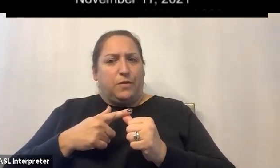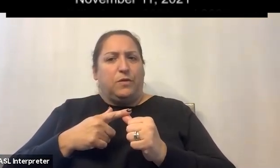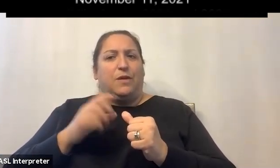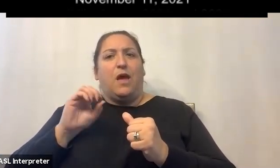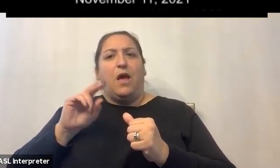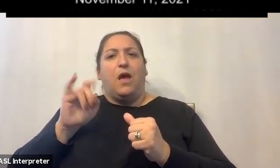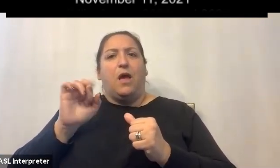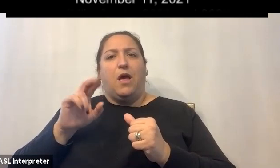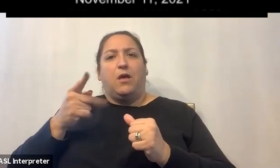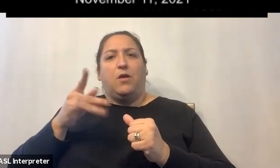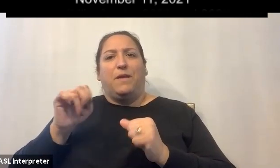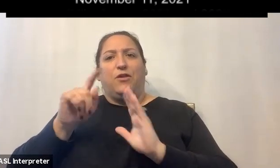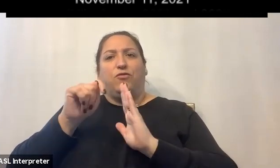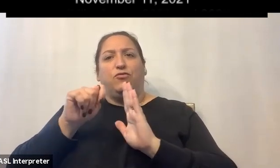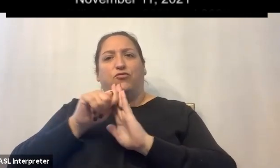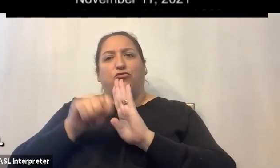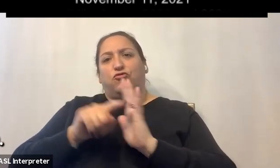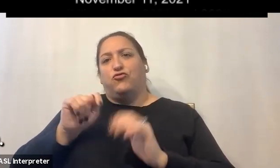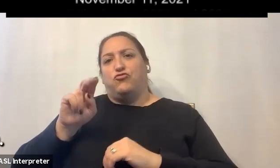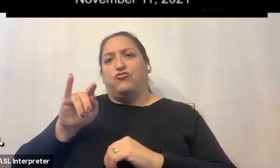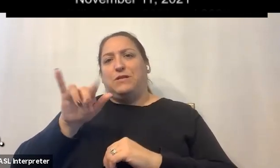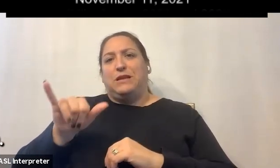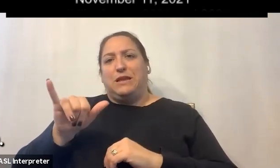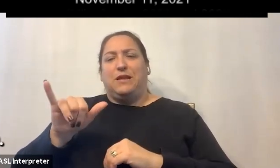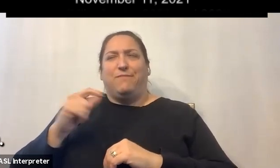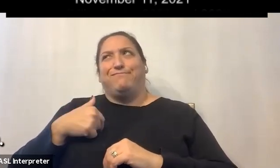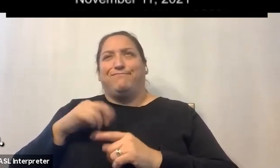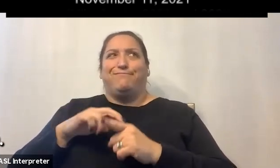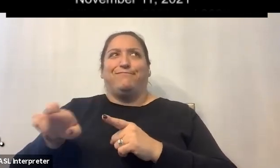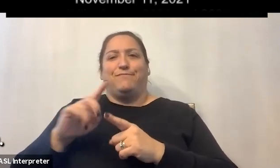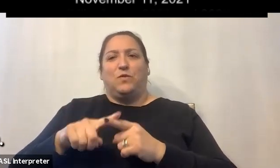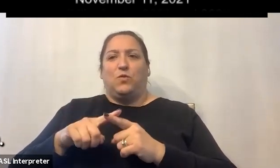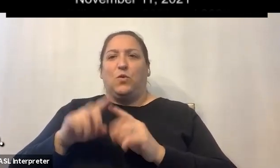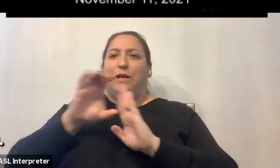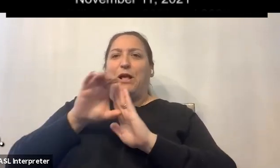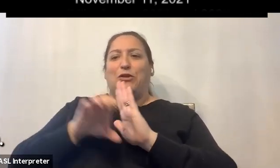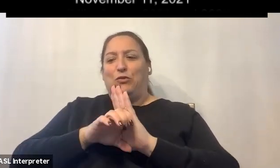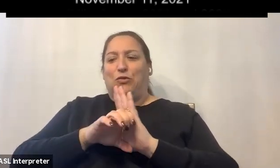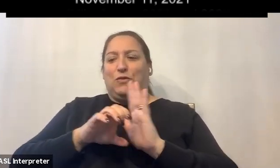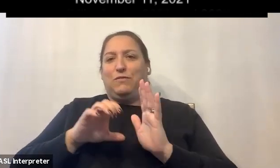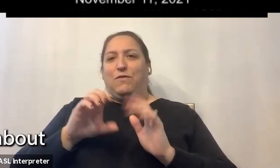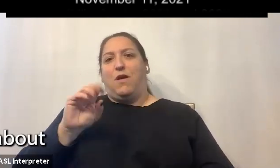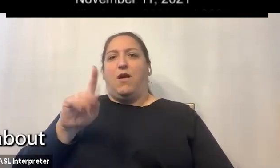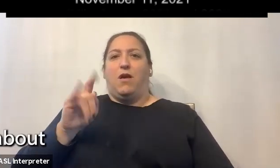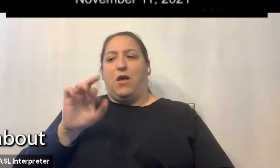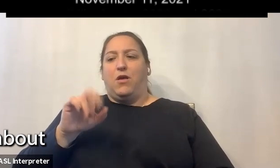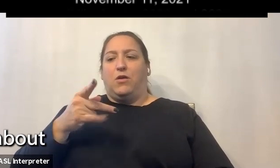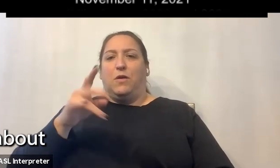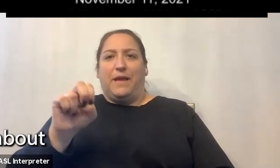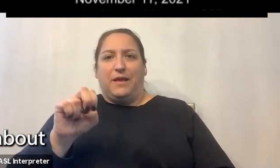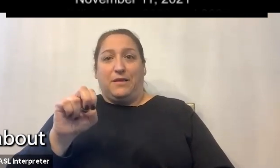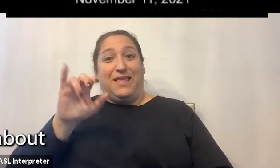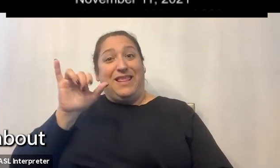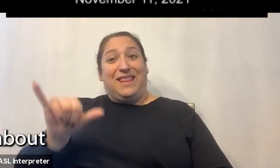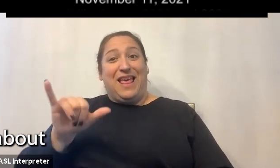Space Treaty, which I refer to as the Constitution of Outer Space. And what the Outer